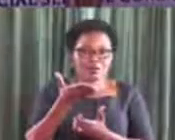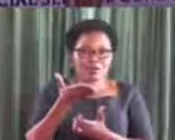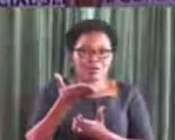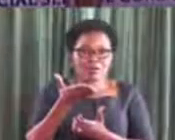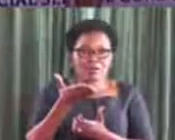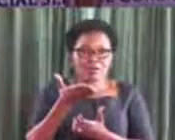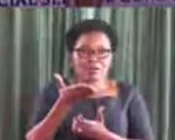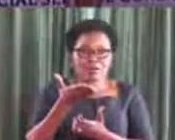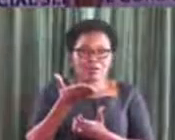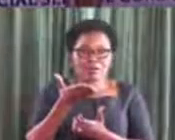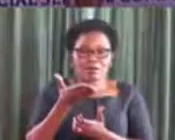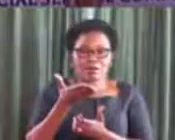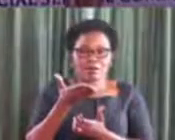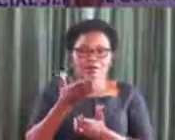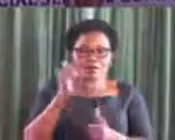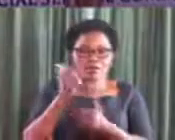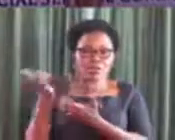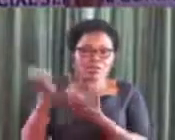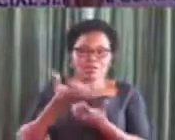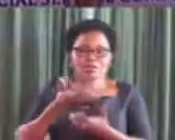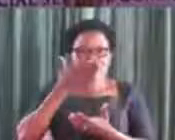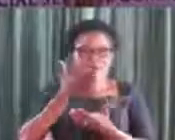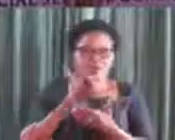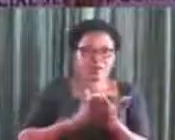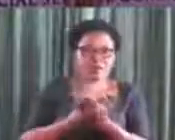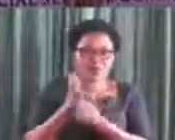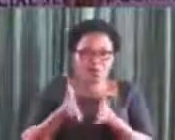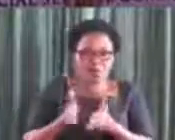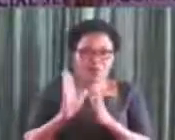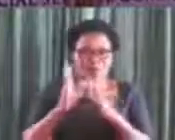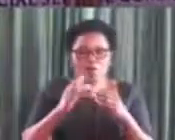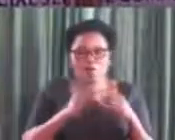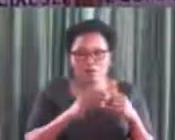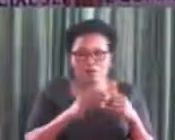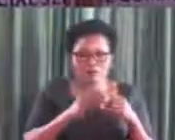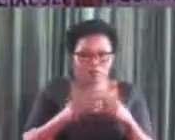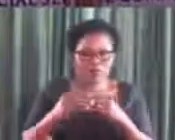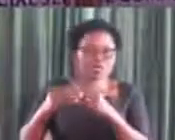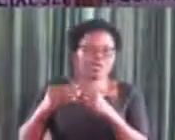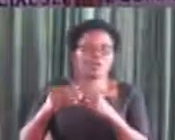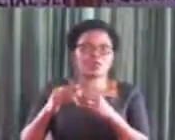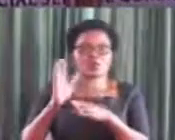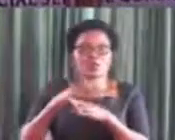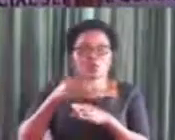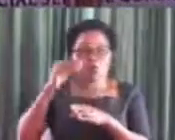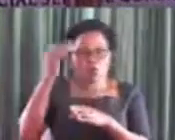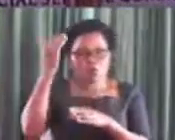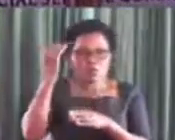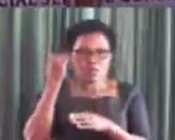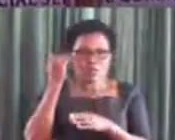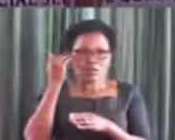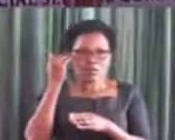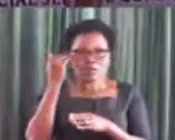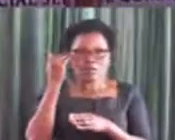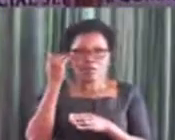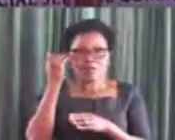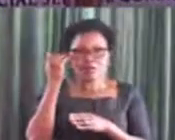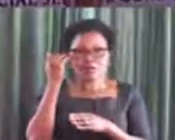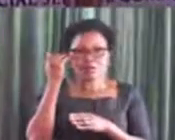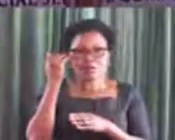be answered by way of guidance to the nation by the court, or to the county by the court.